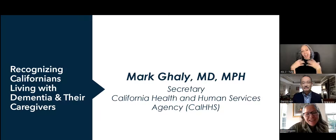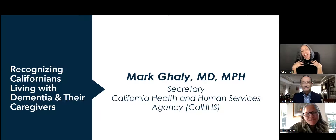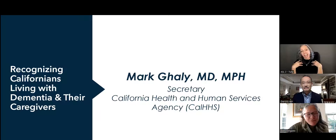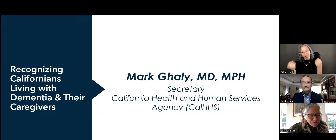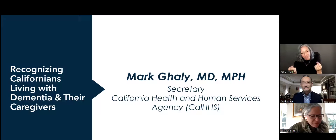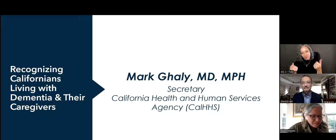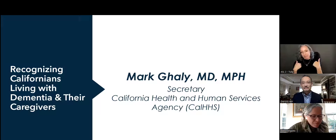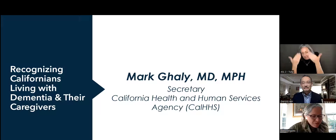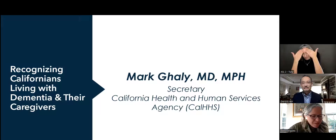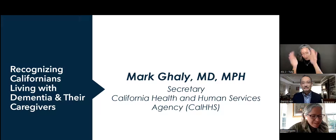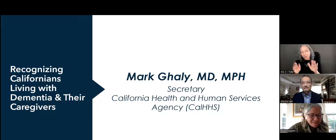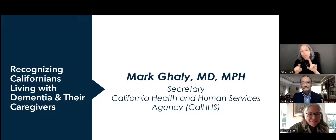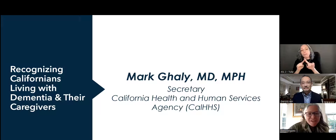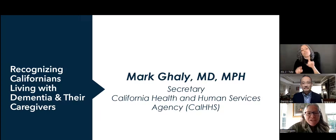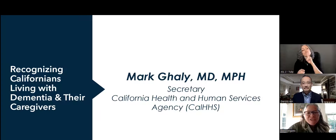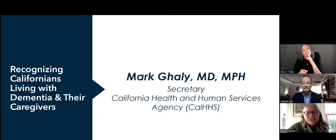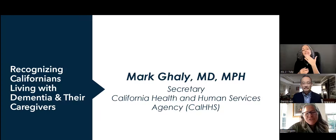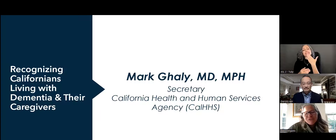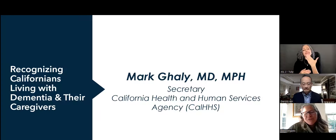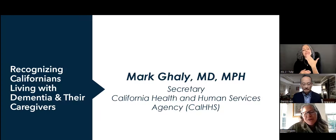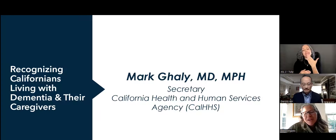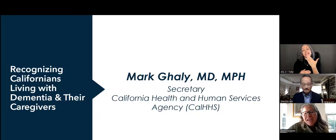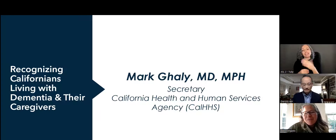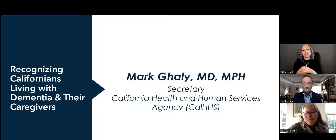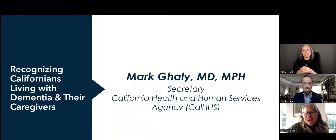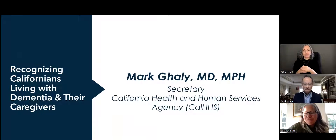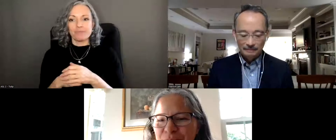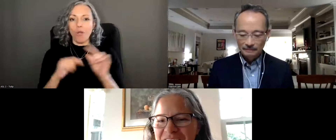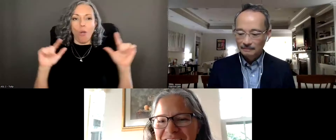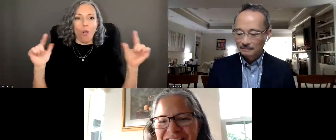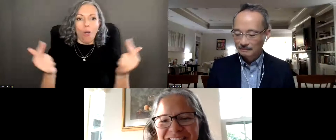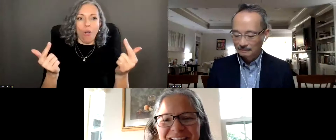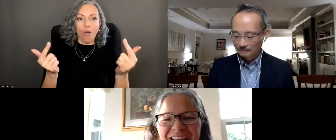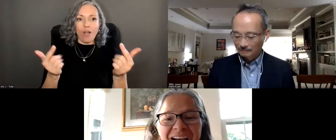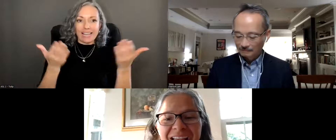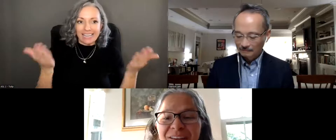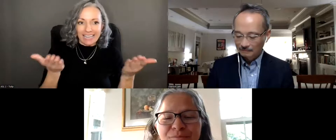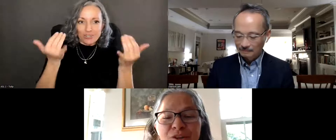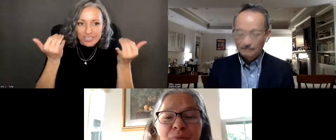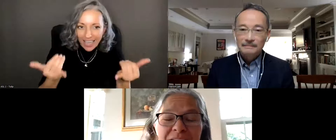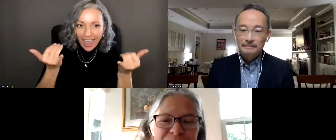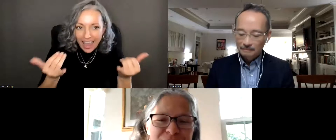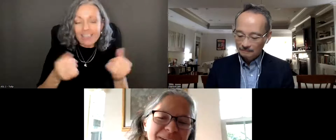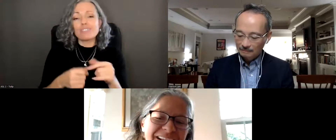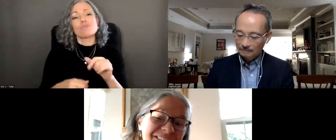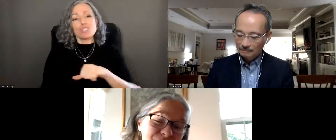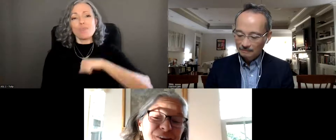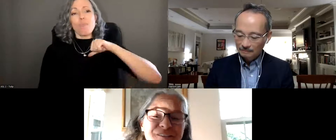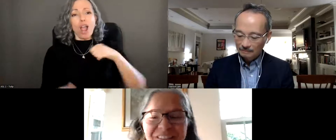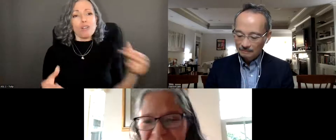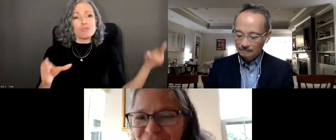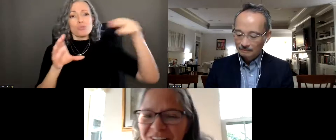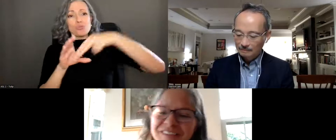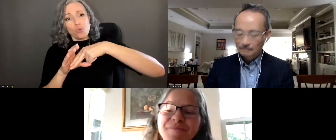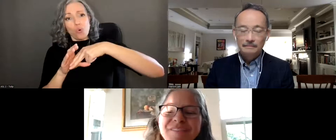I am just really appreciative to everyone for being here today. I am so proud to be joining at the start